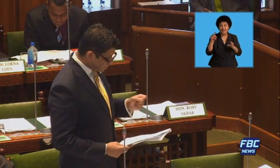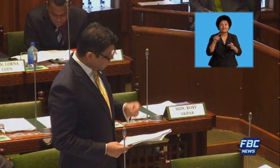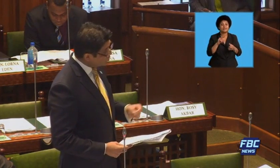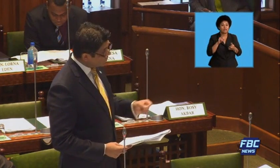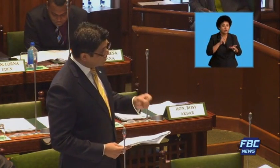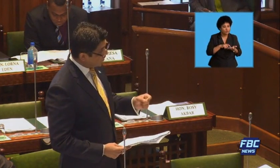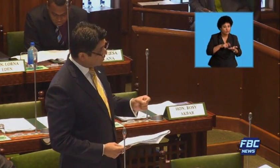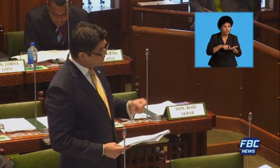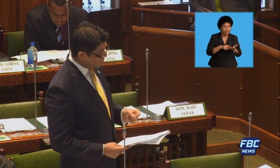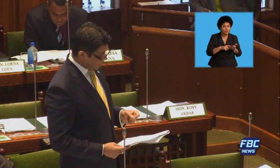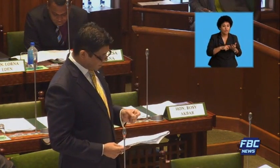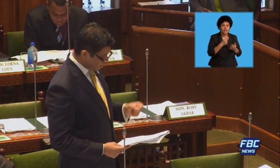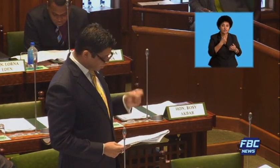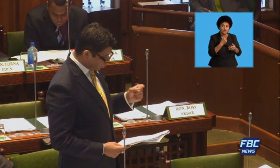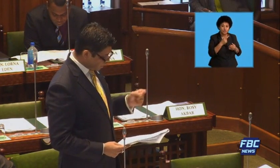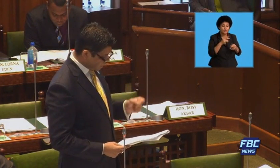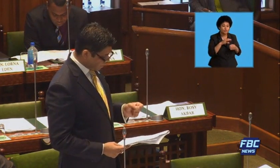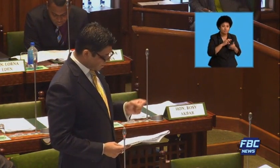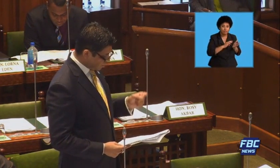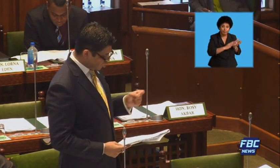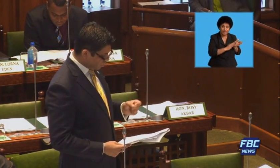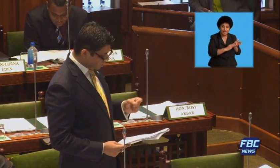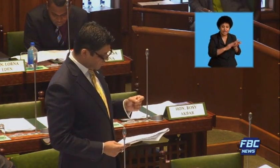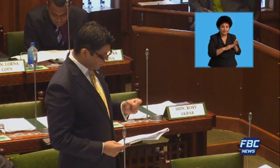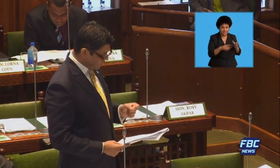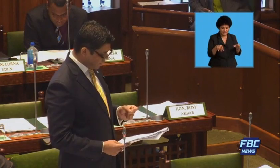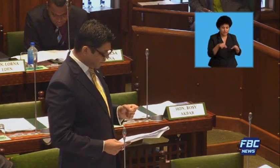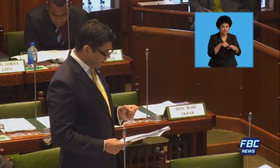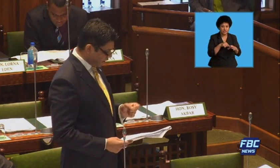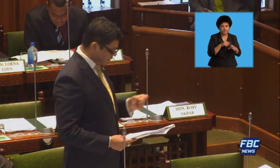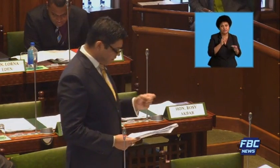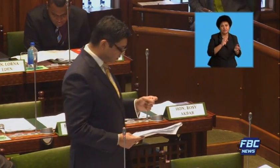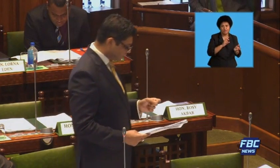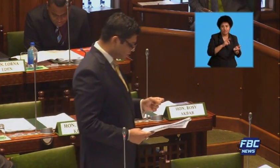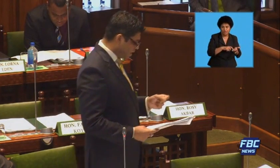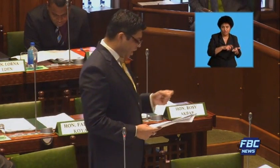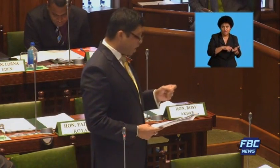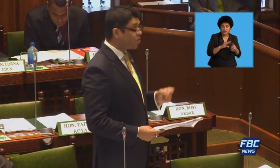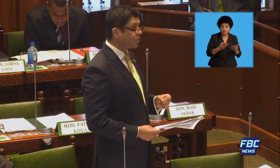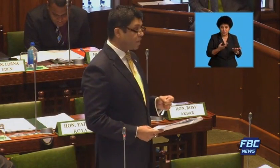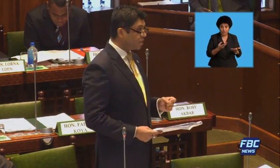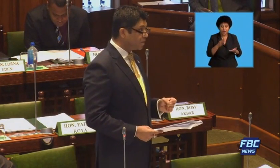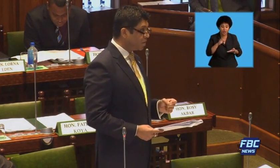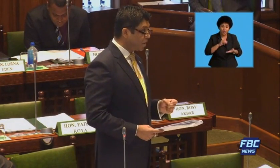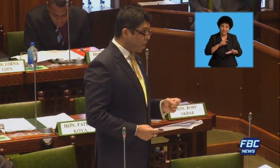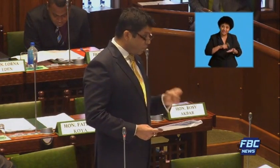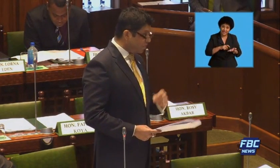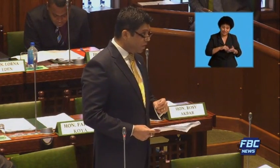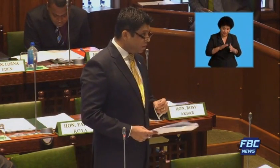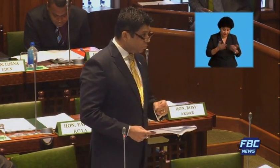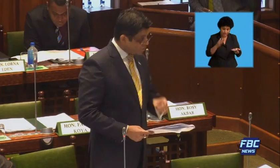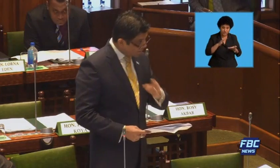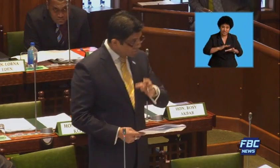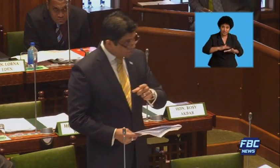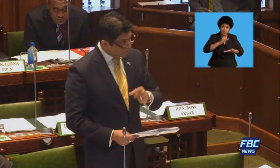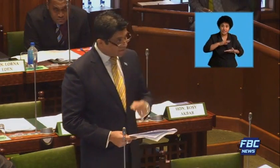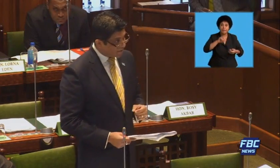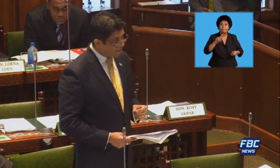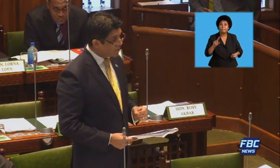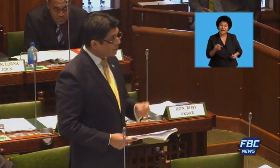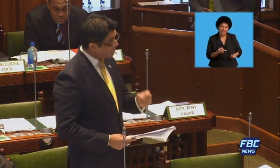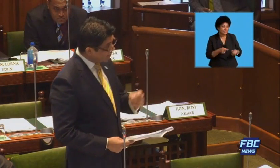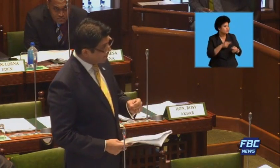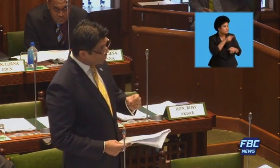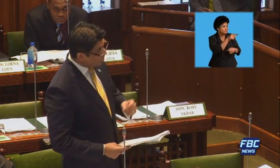This demonstrates the fact, Madam Speaker, or the point that I made, that the nominal value of debt has increased. However, which they don't